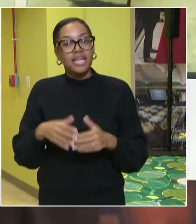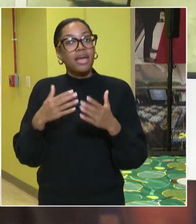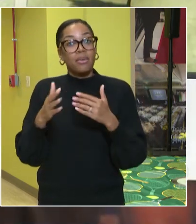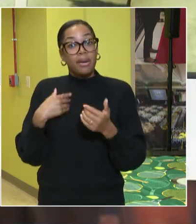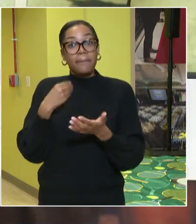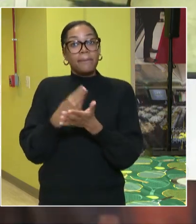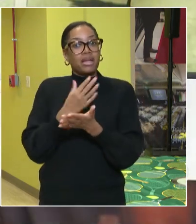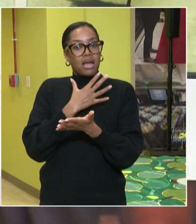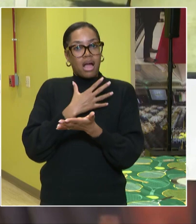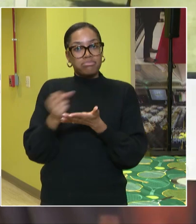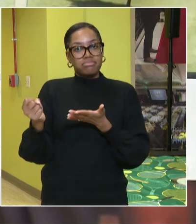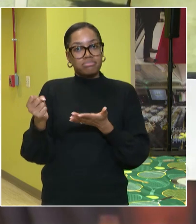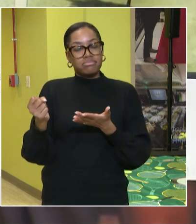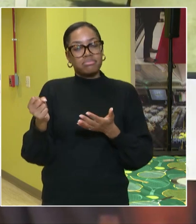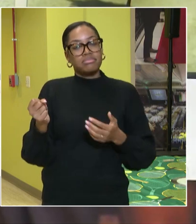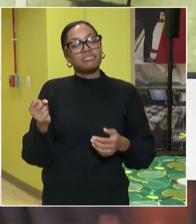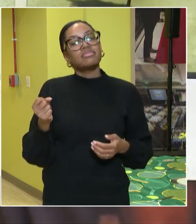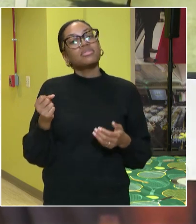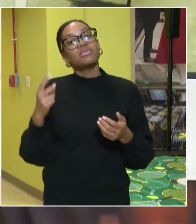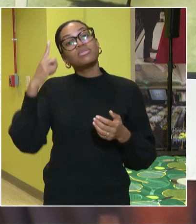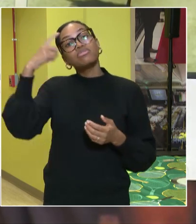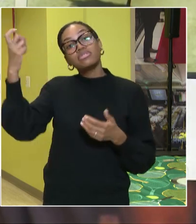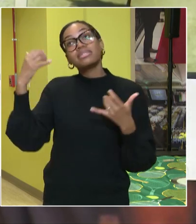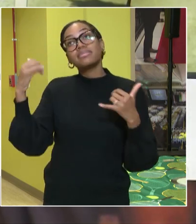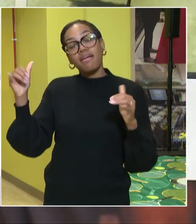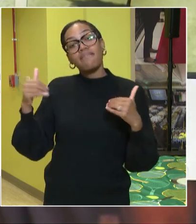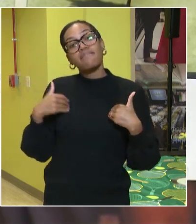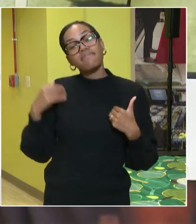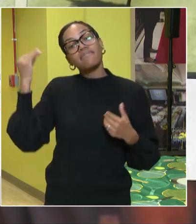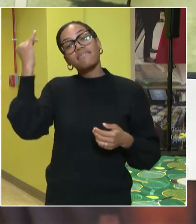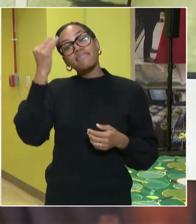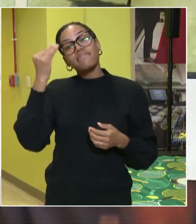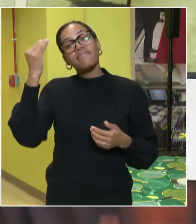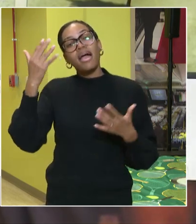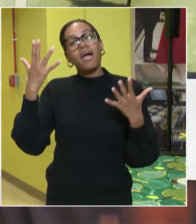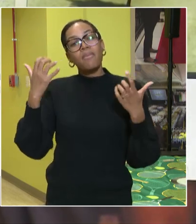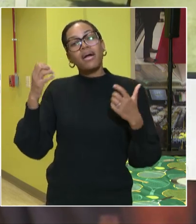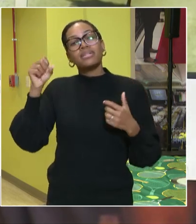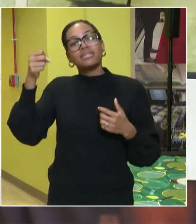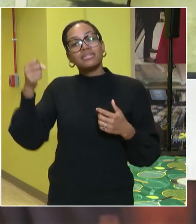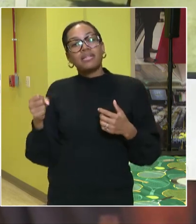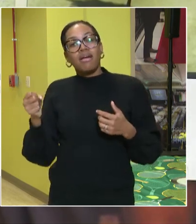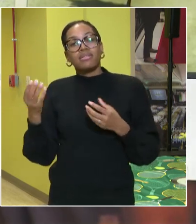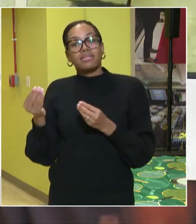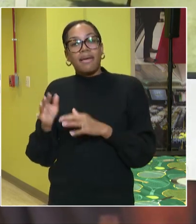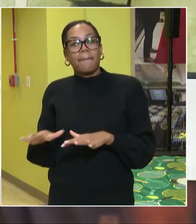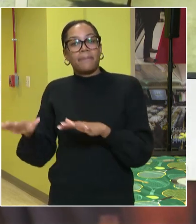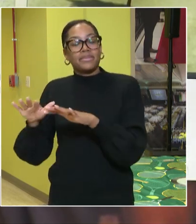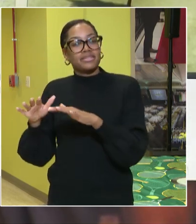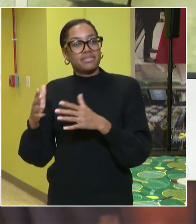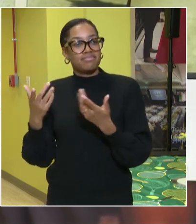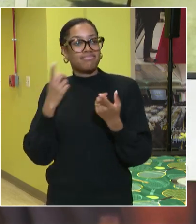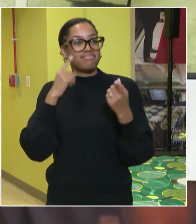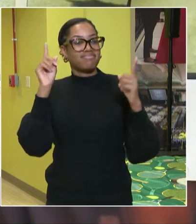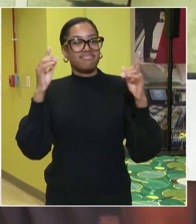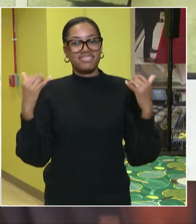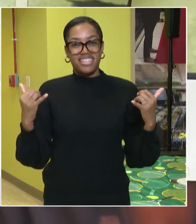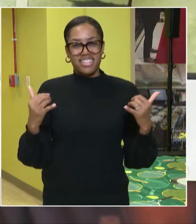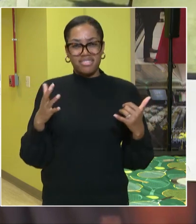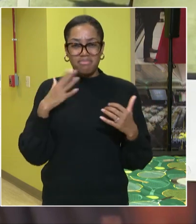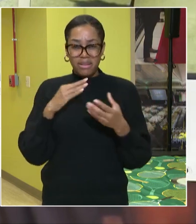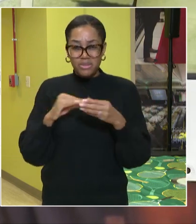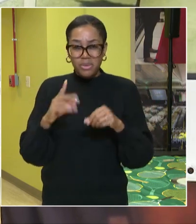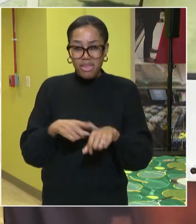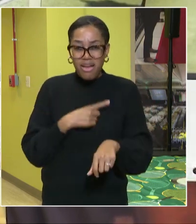money. So I still had the dream to have the South Campus. And here we are today. Was that too